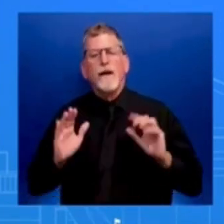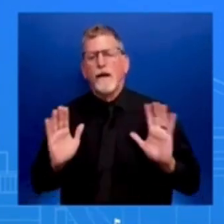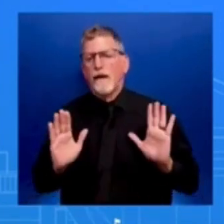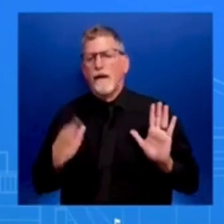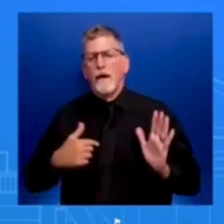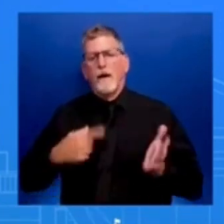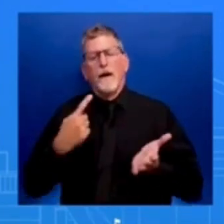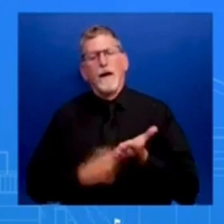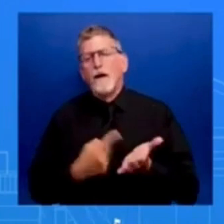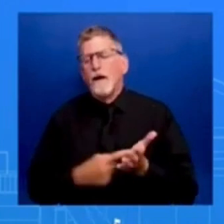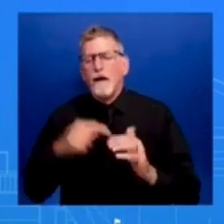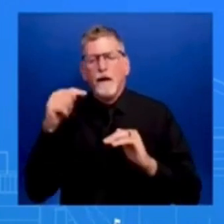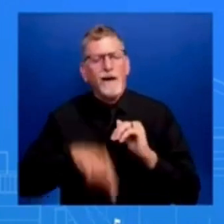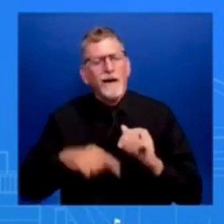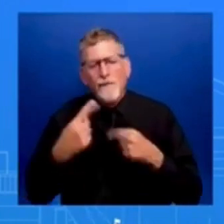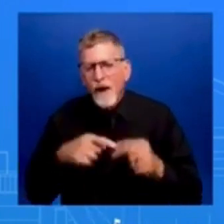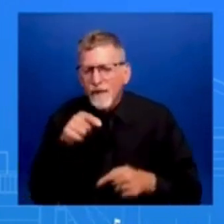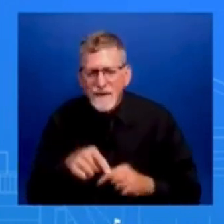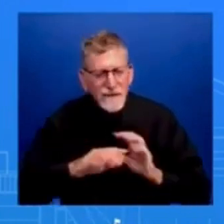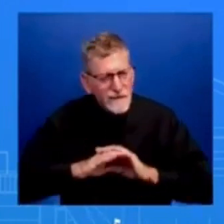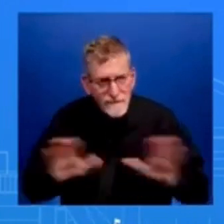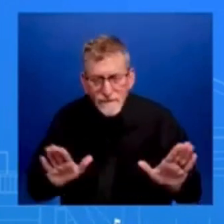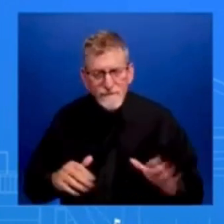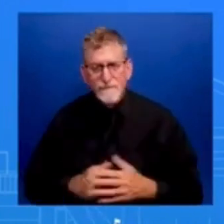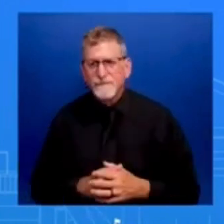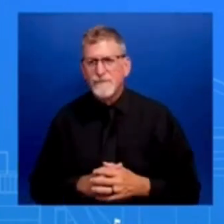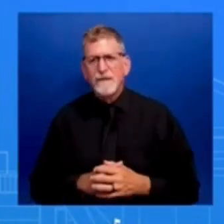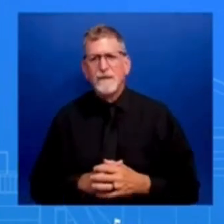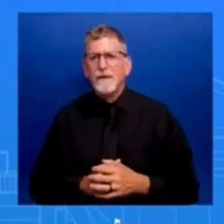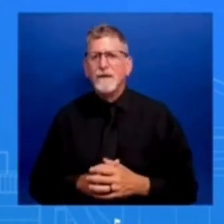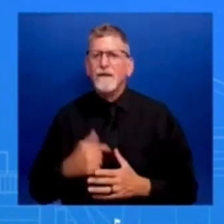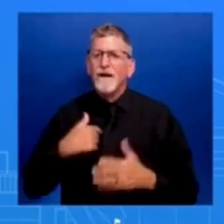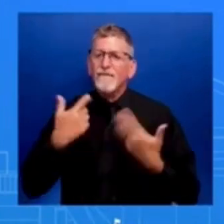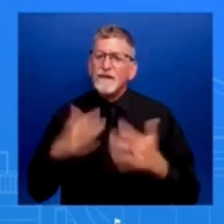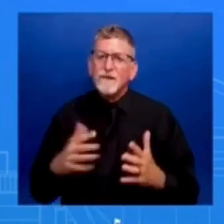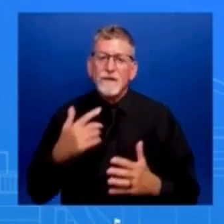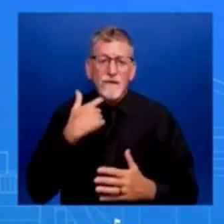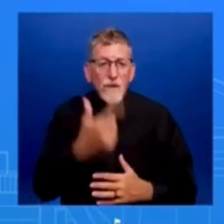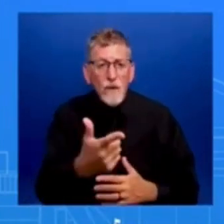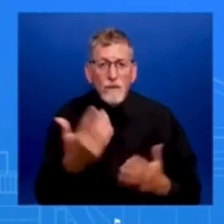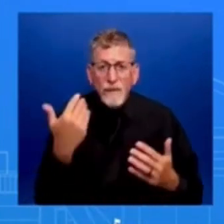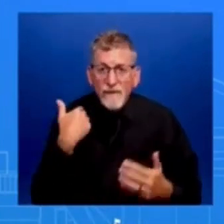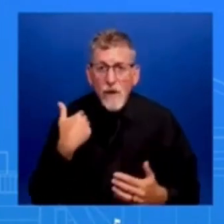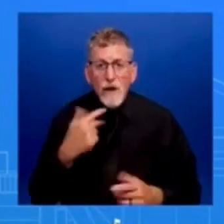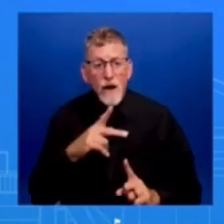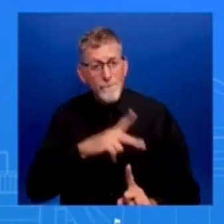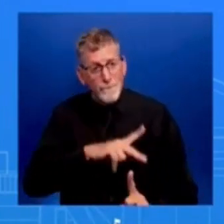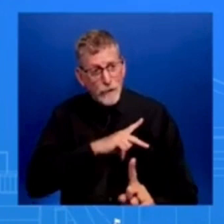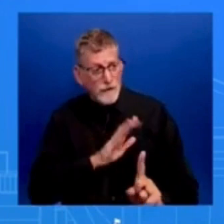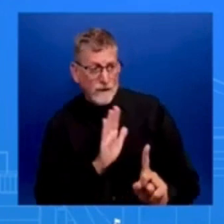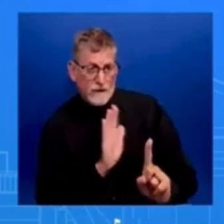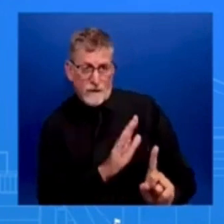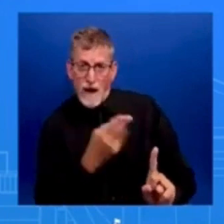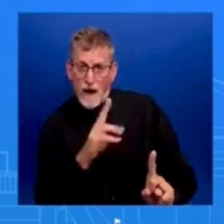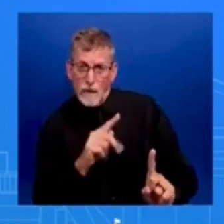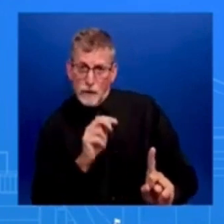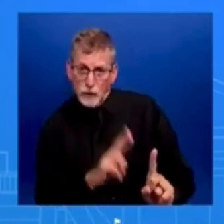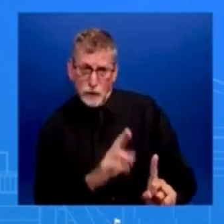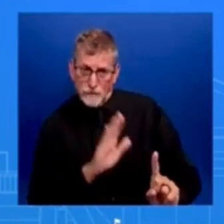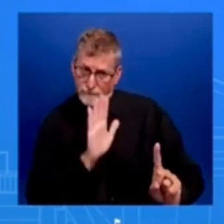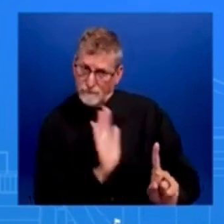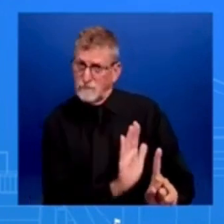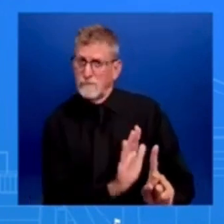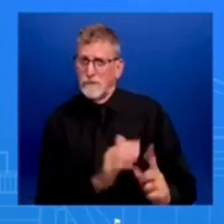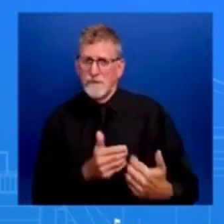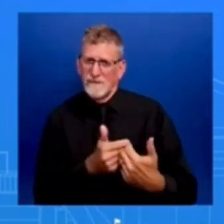say is that, and I've said this before, this is a personal matter. This is Hunter Biden, as you know, is a private citizen, and